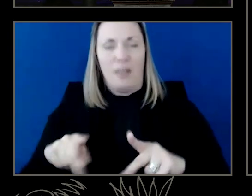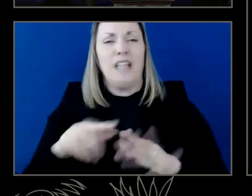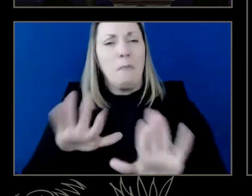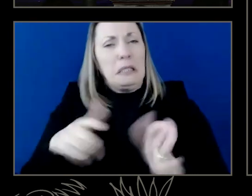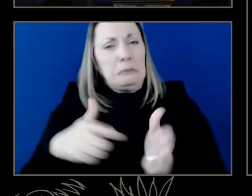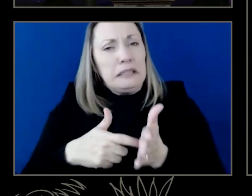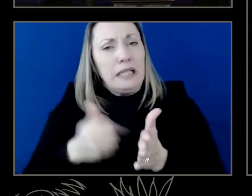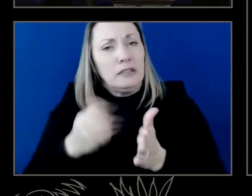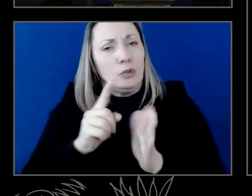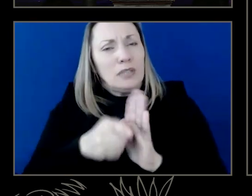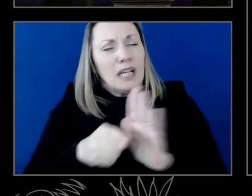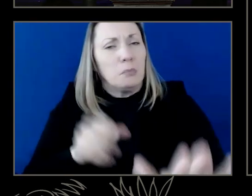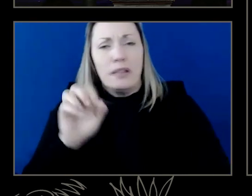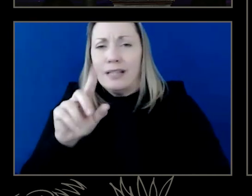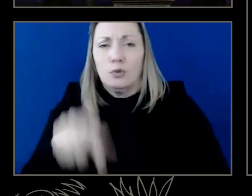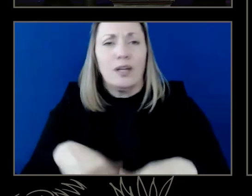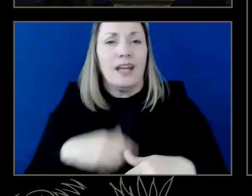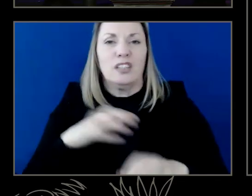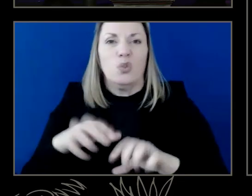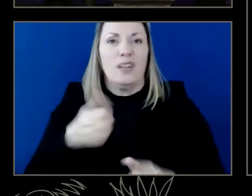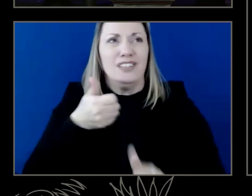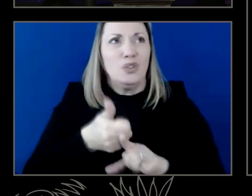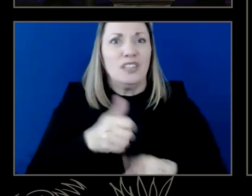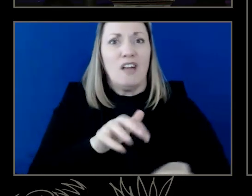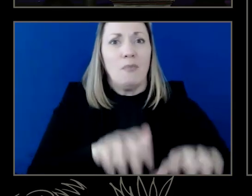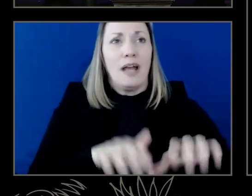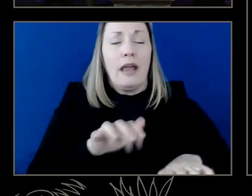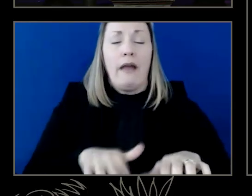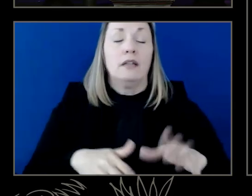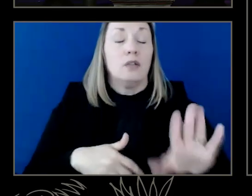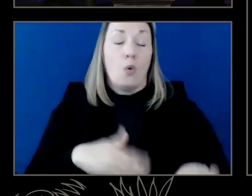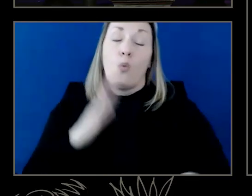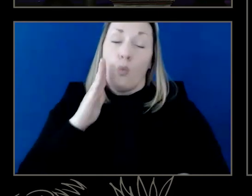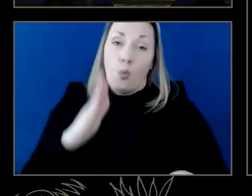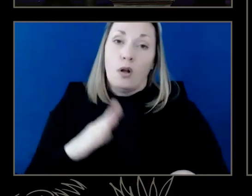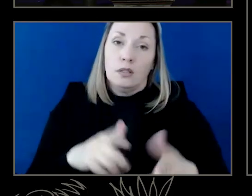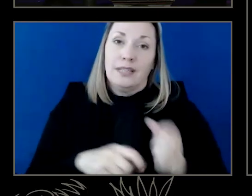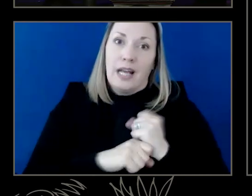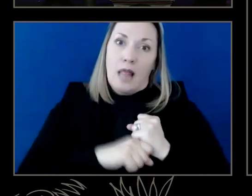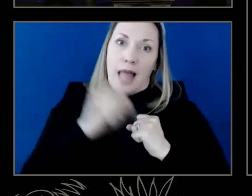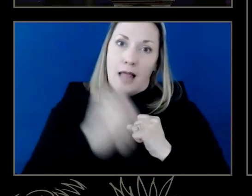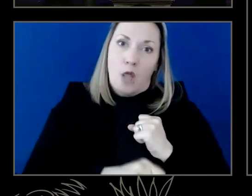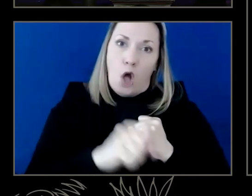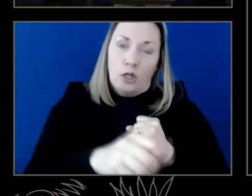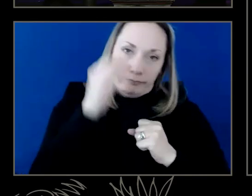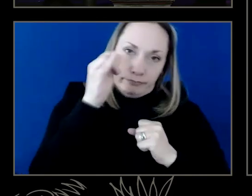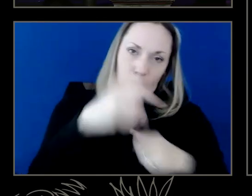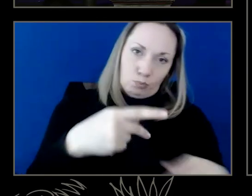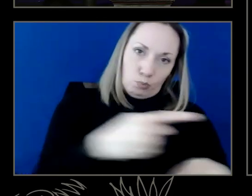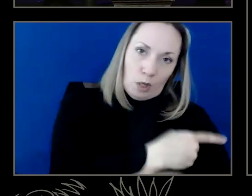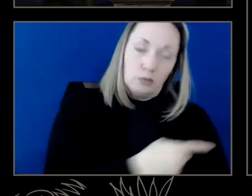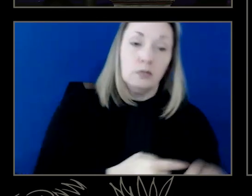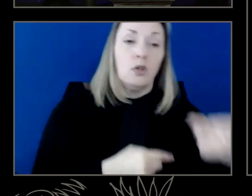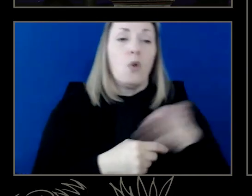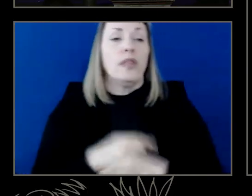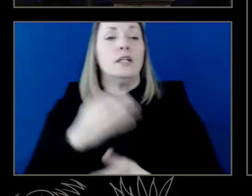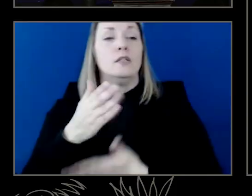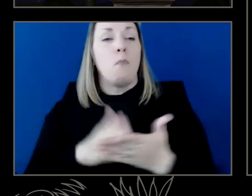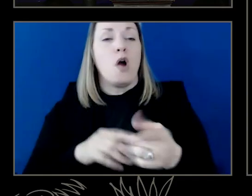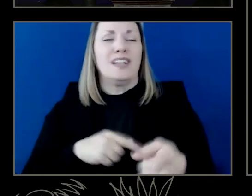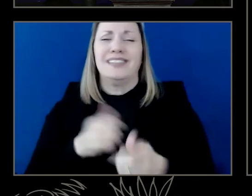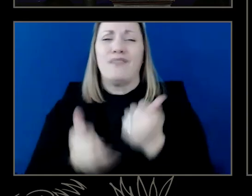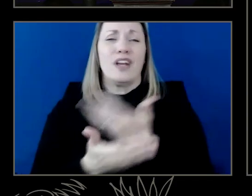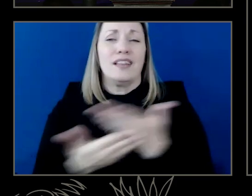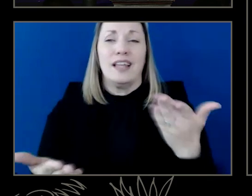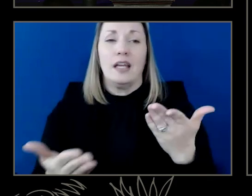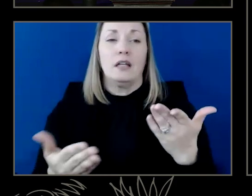okay, because doing this by hand will take a lot longer. The best part is everything